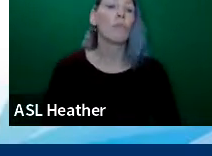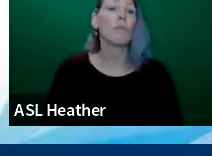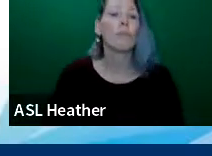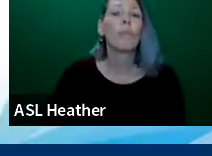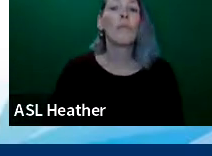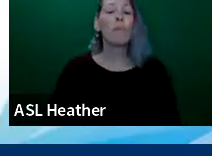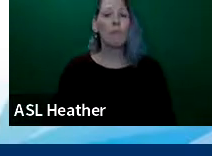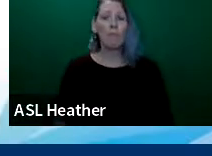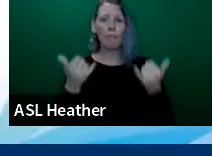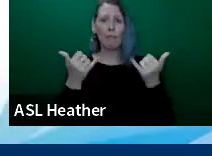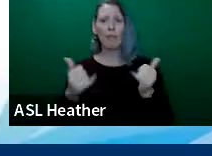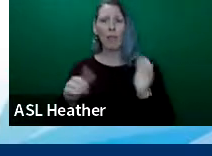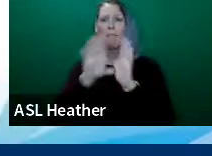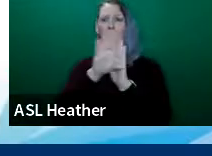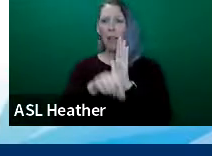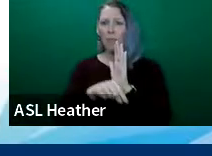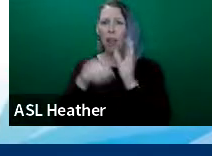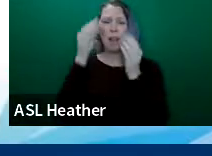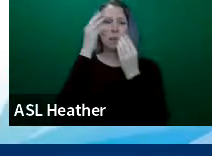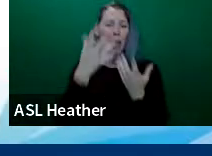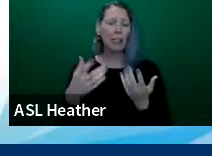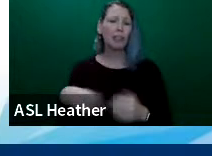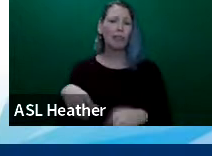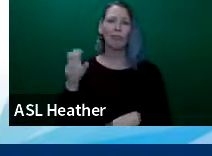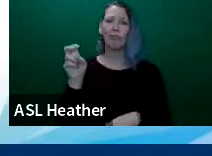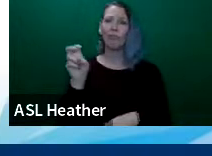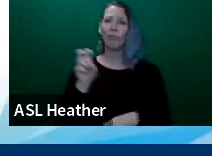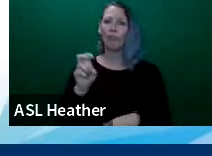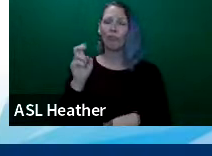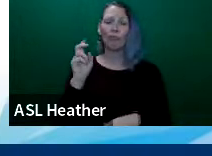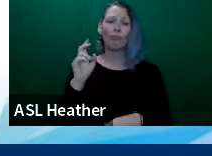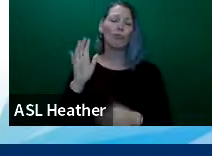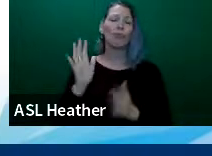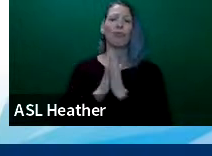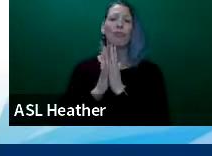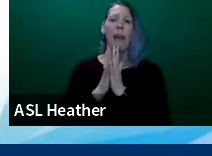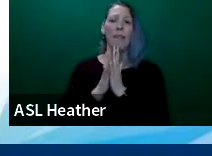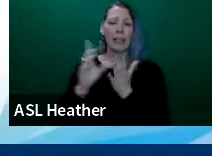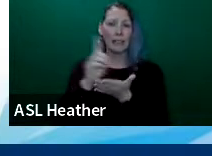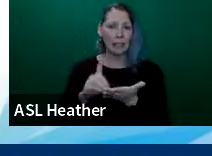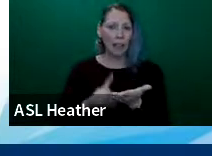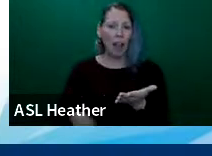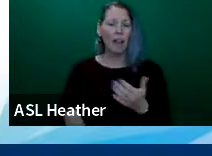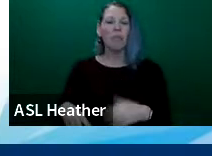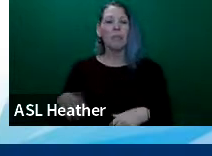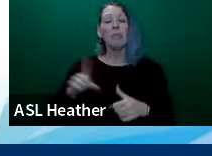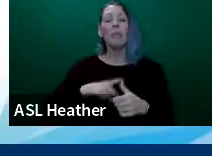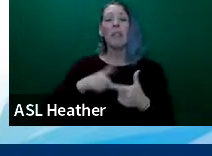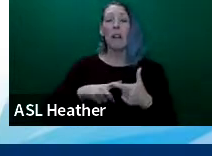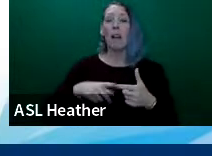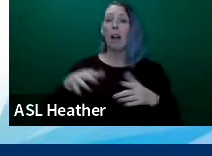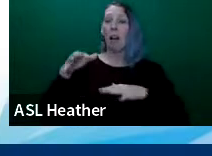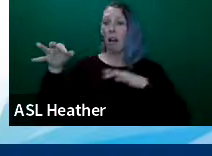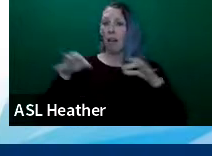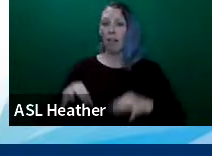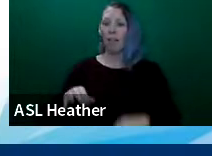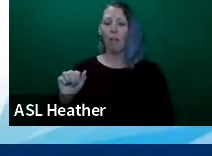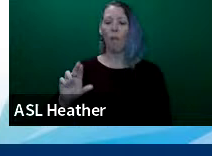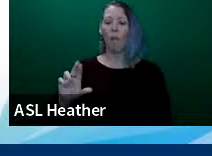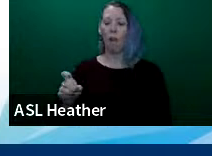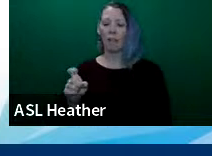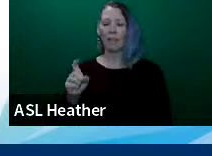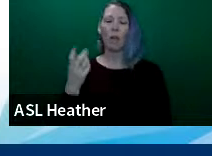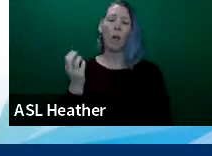background information and traffic design information related to kind of current baseline conditions. And then I'm going to get into what are auxiliary lanes